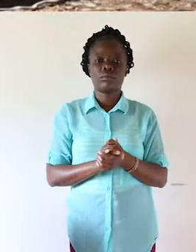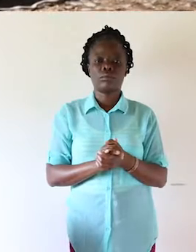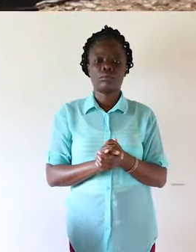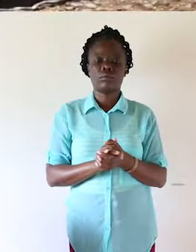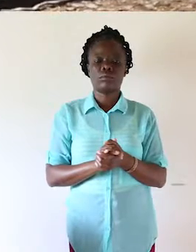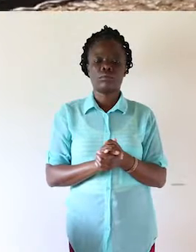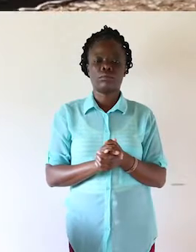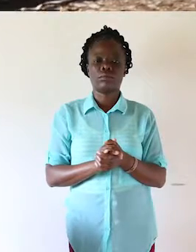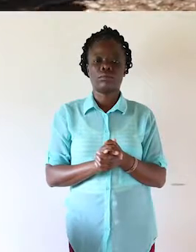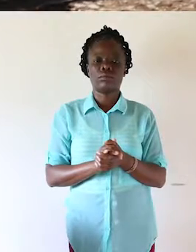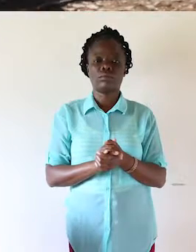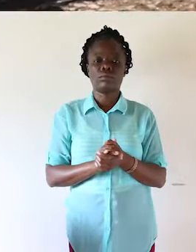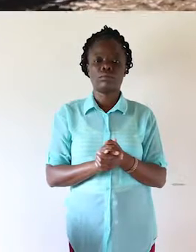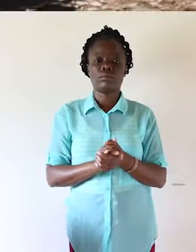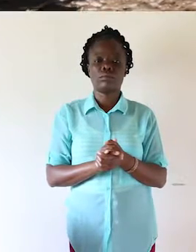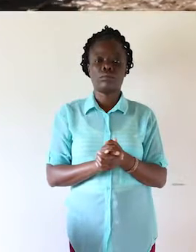Finish it up.